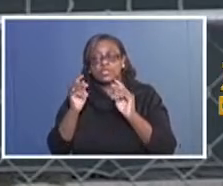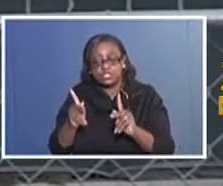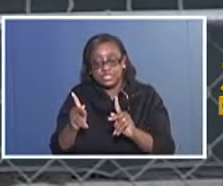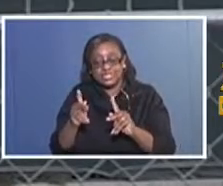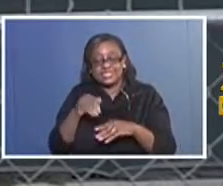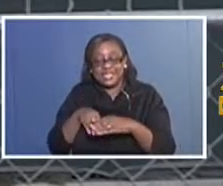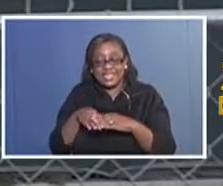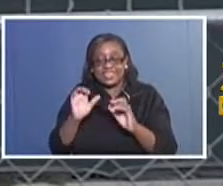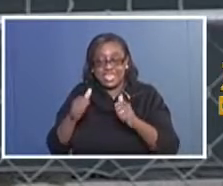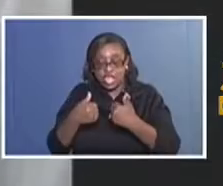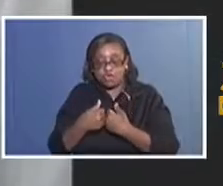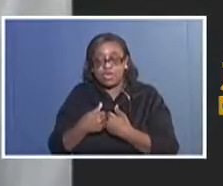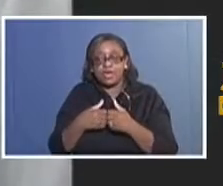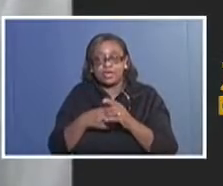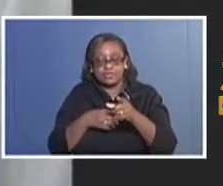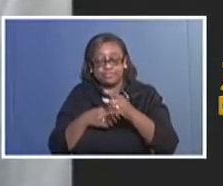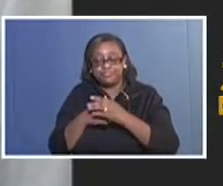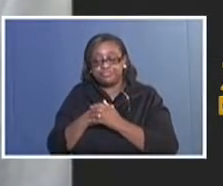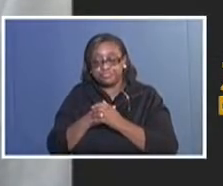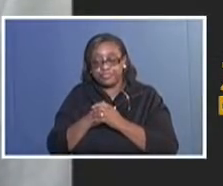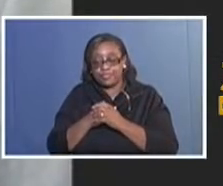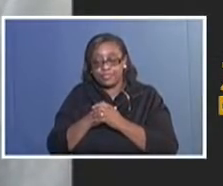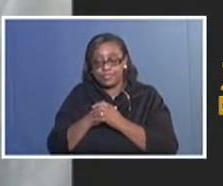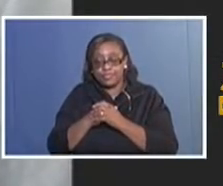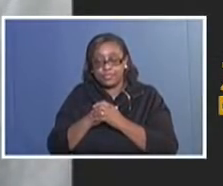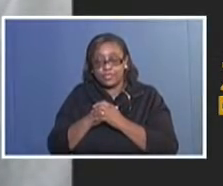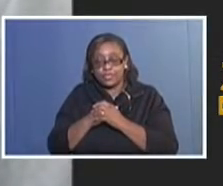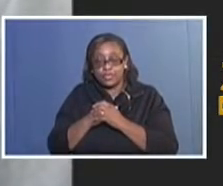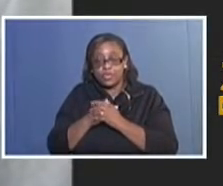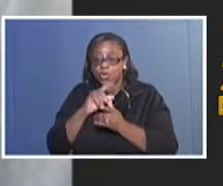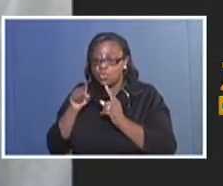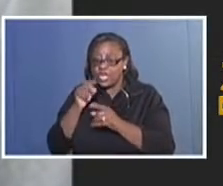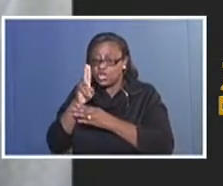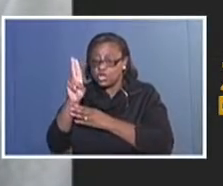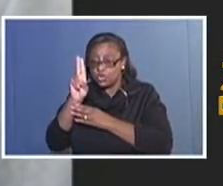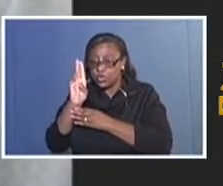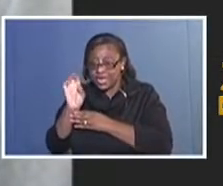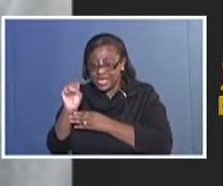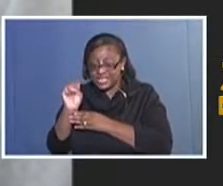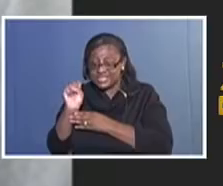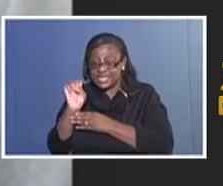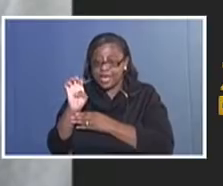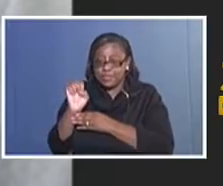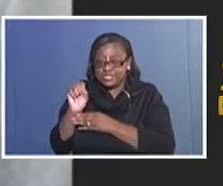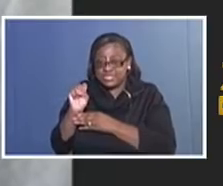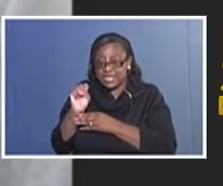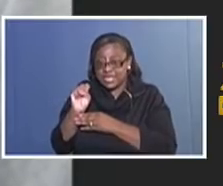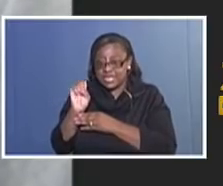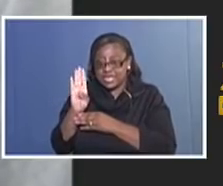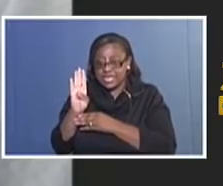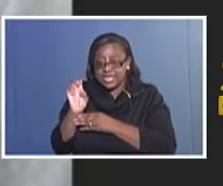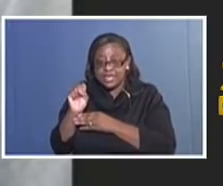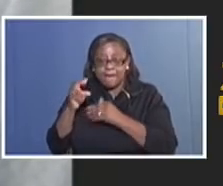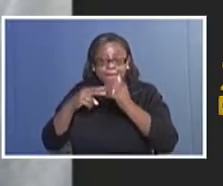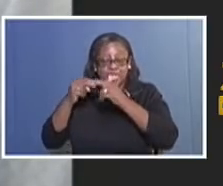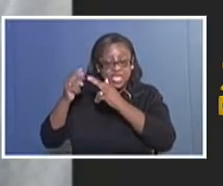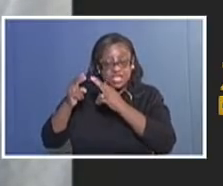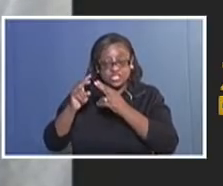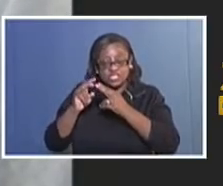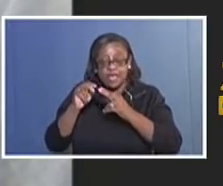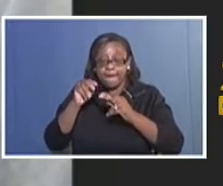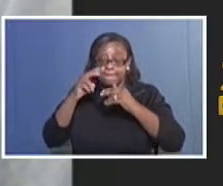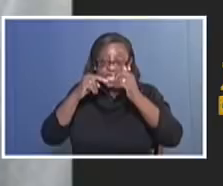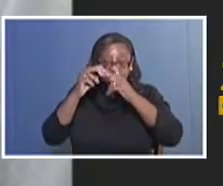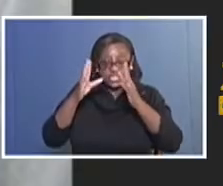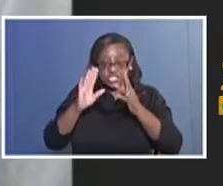area. Worldwide, when U.S. embassies get built, other buildings get renovated or